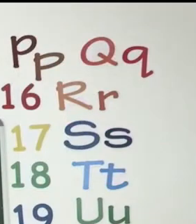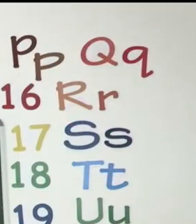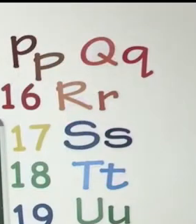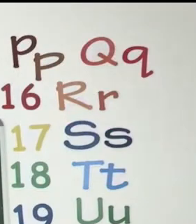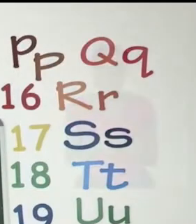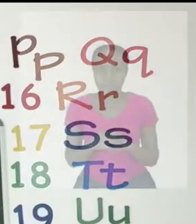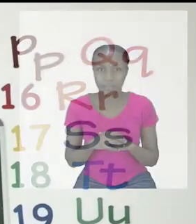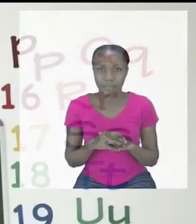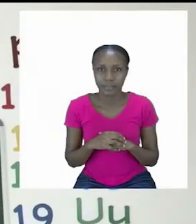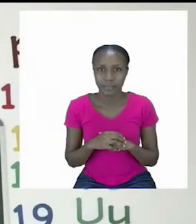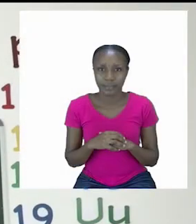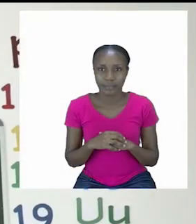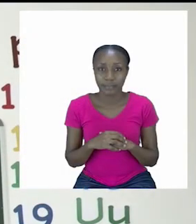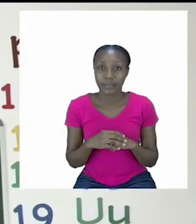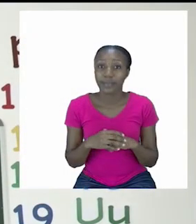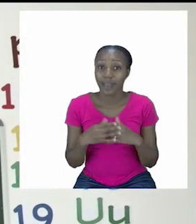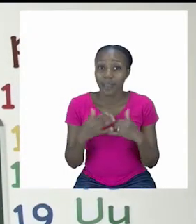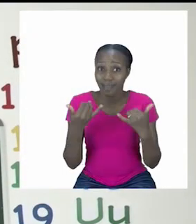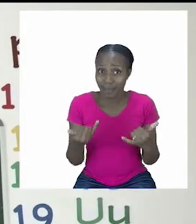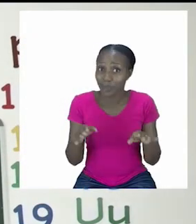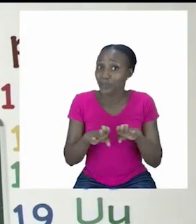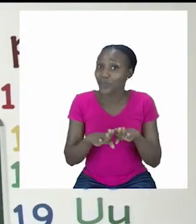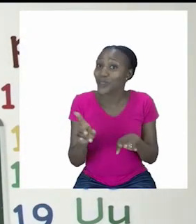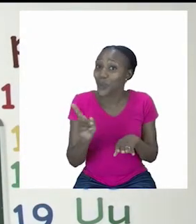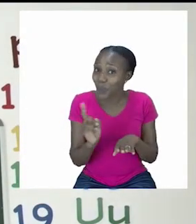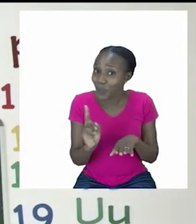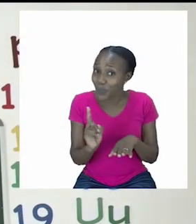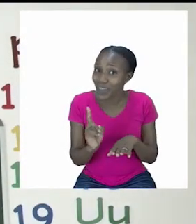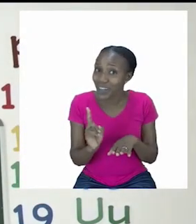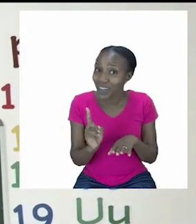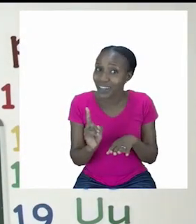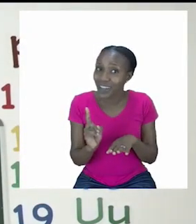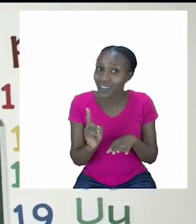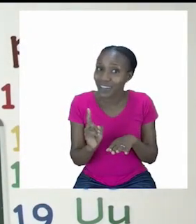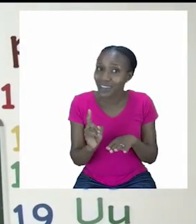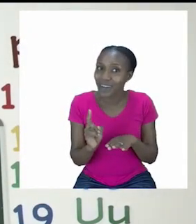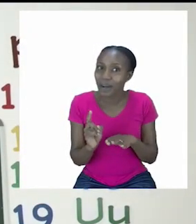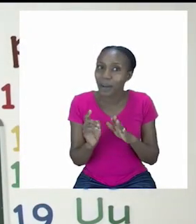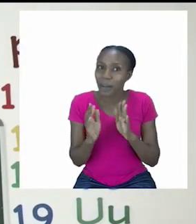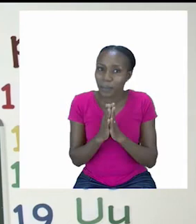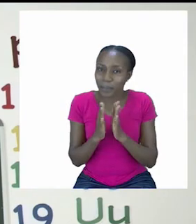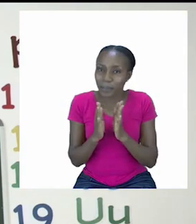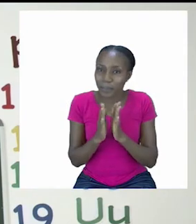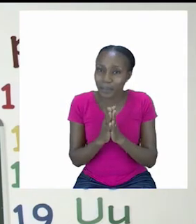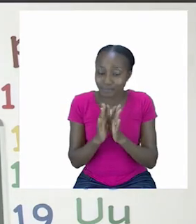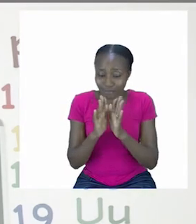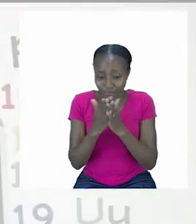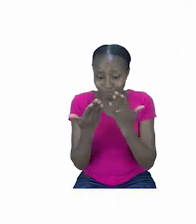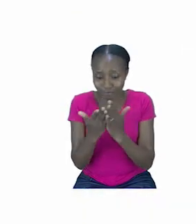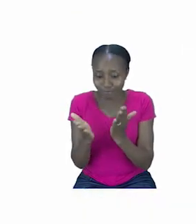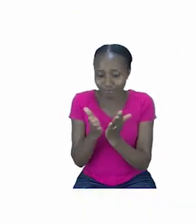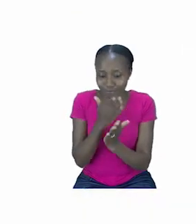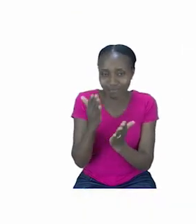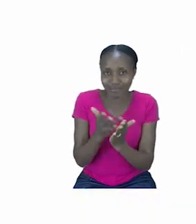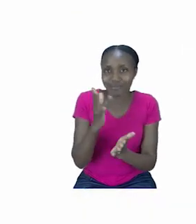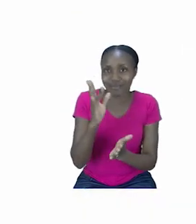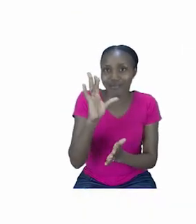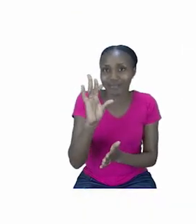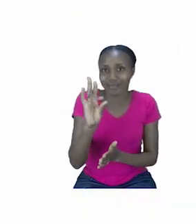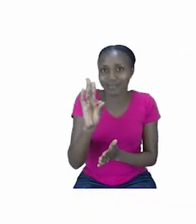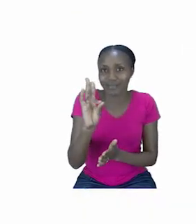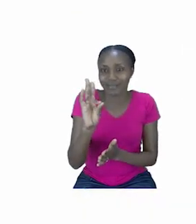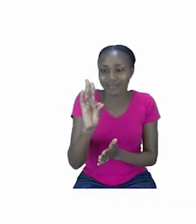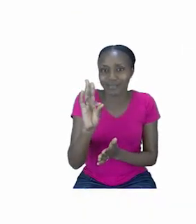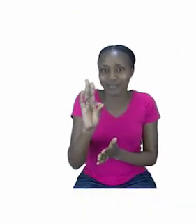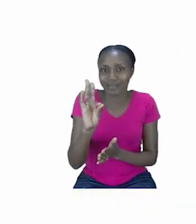For our next exercise, my friends, please can you turn to page 7.